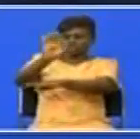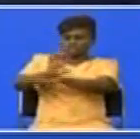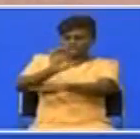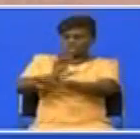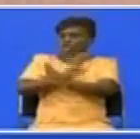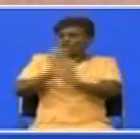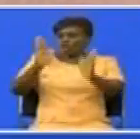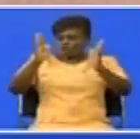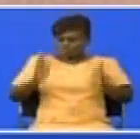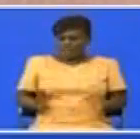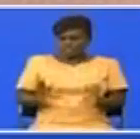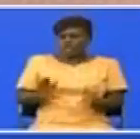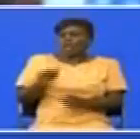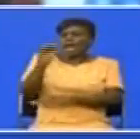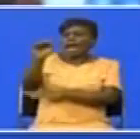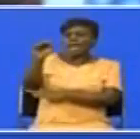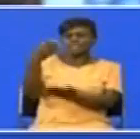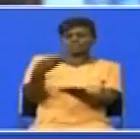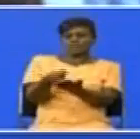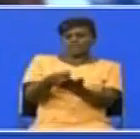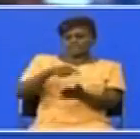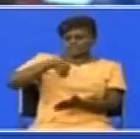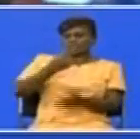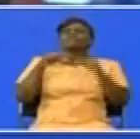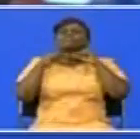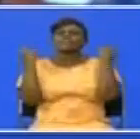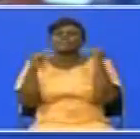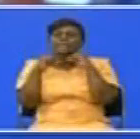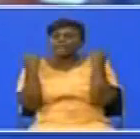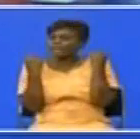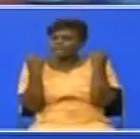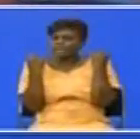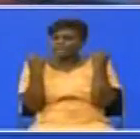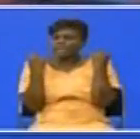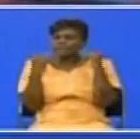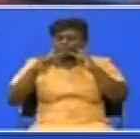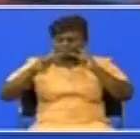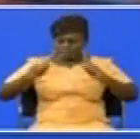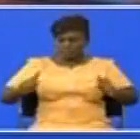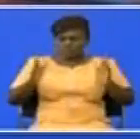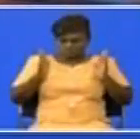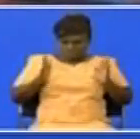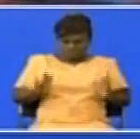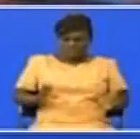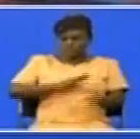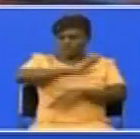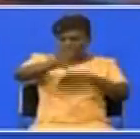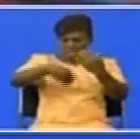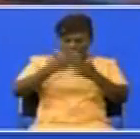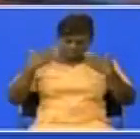hakuna mtu aliyeitisha hela zozote. Ama pastor. A pastor must be a peaceful man with almost